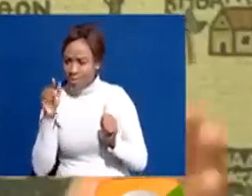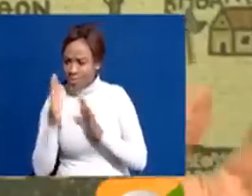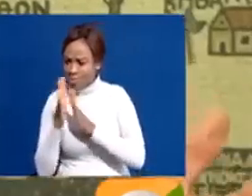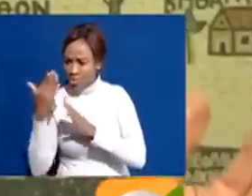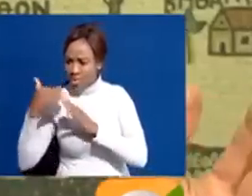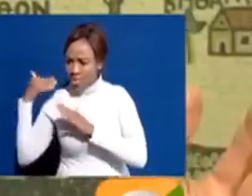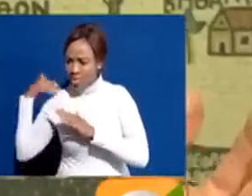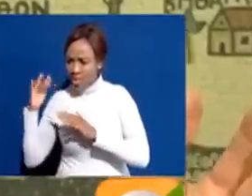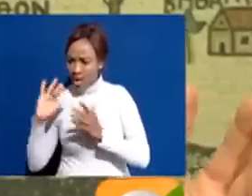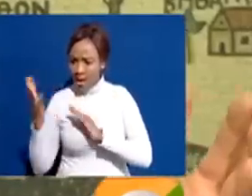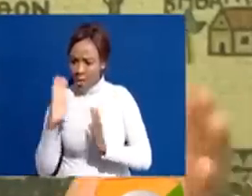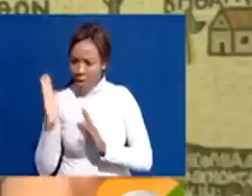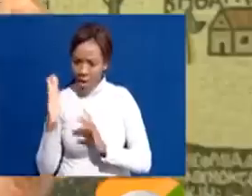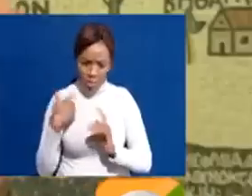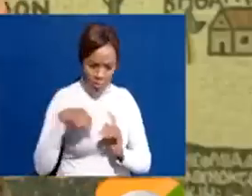with what we have discovered.